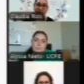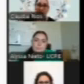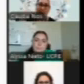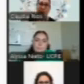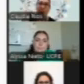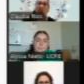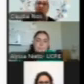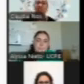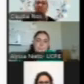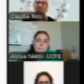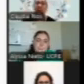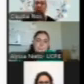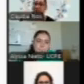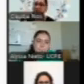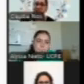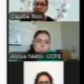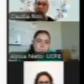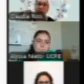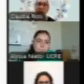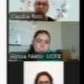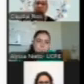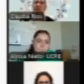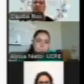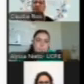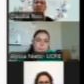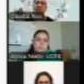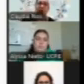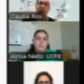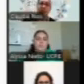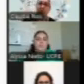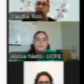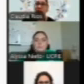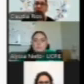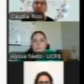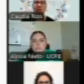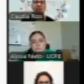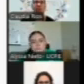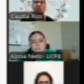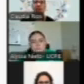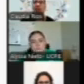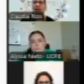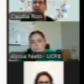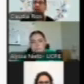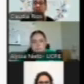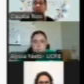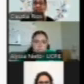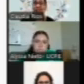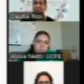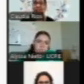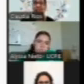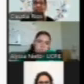going to this wonderful conference. Definitely very motivational, very inspiring. We're going to have about, uh,